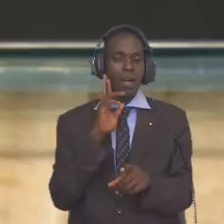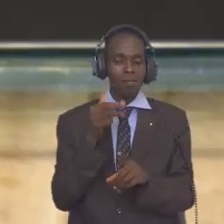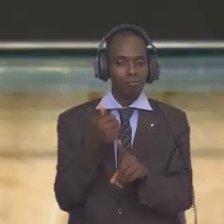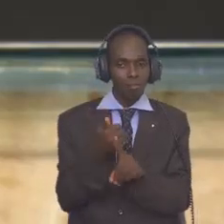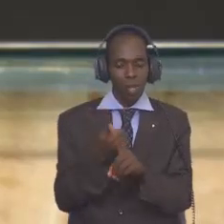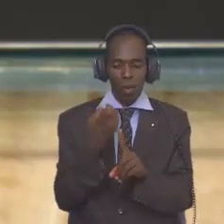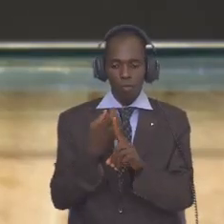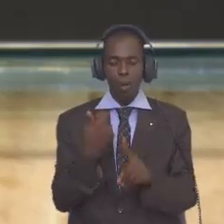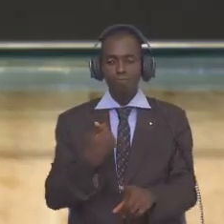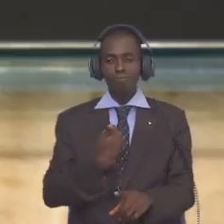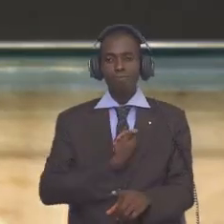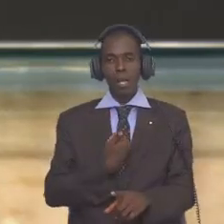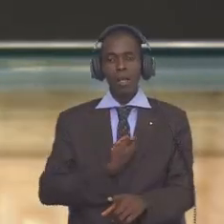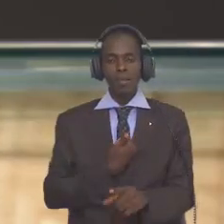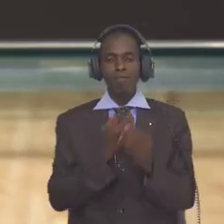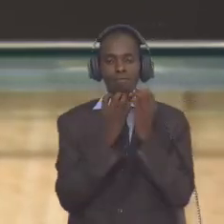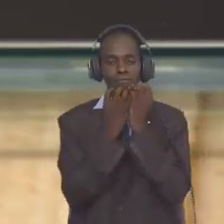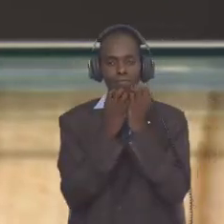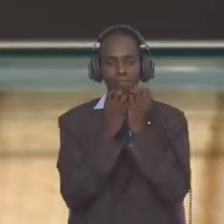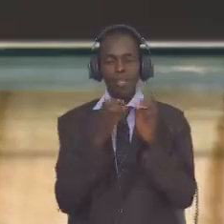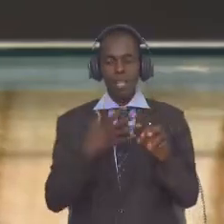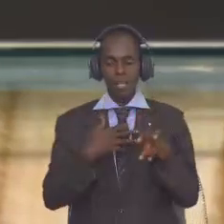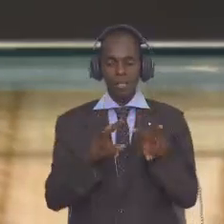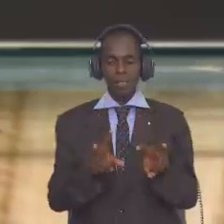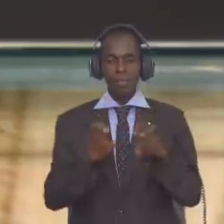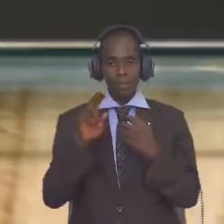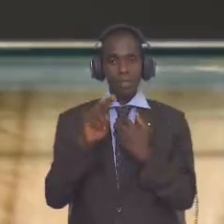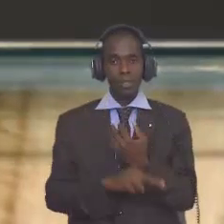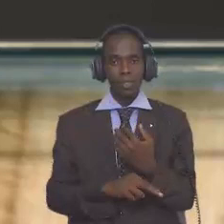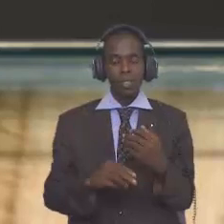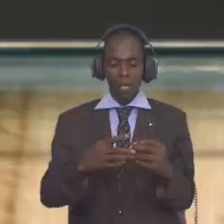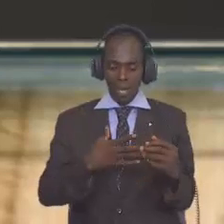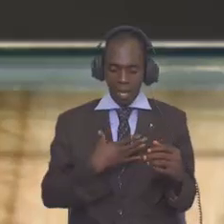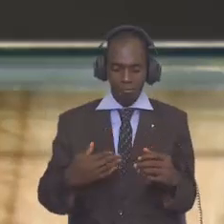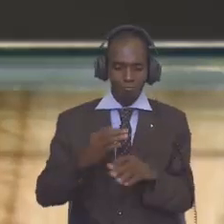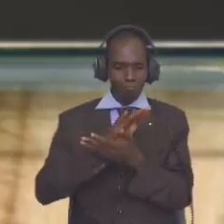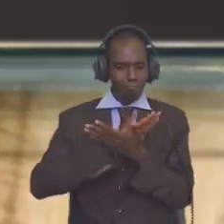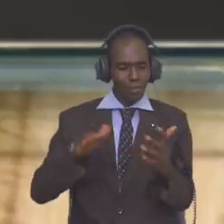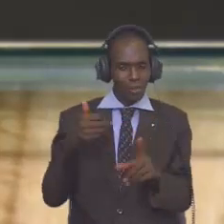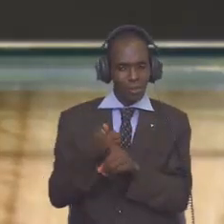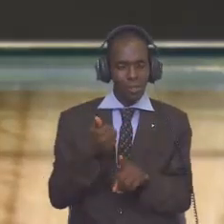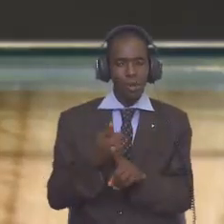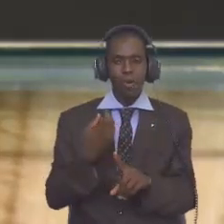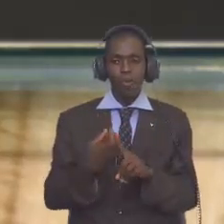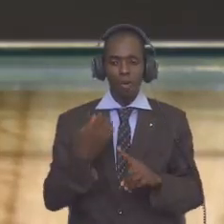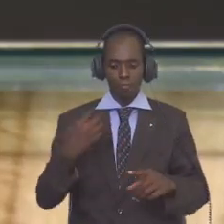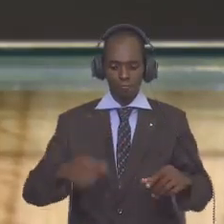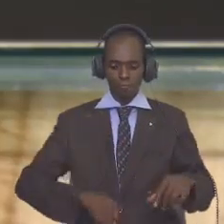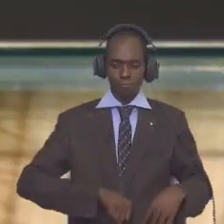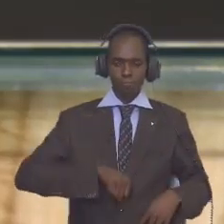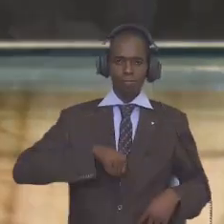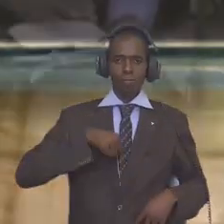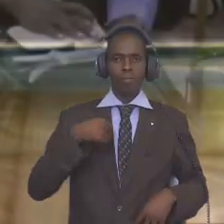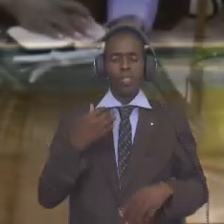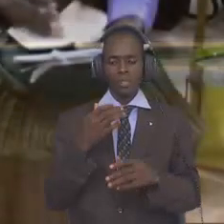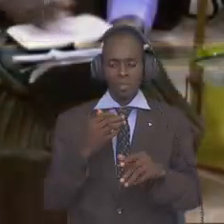self-centeredness, and purge himself and purge herself from ego, and from self-consumption. If